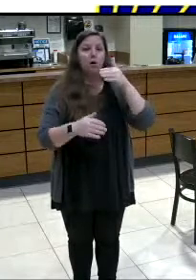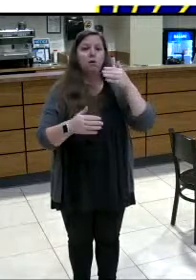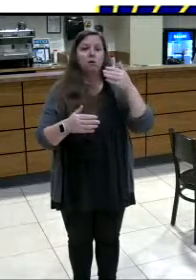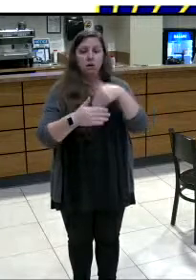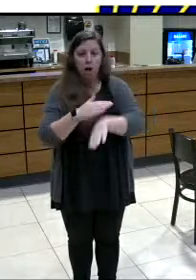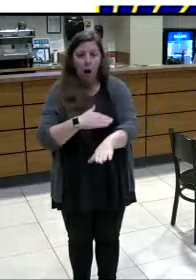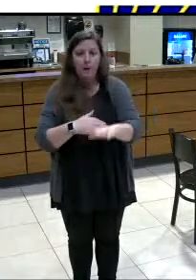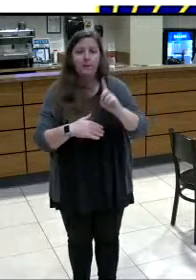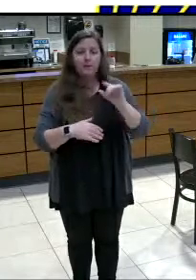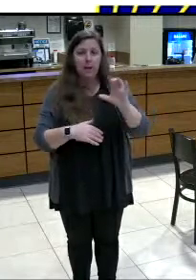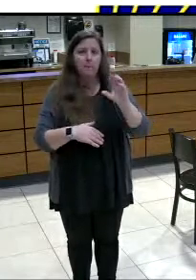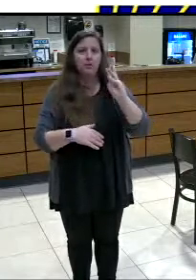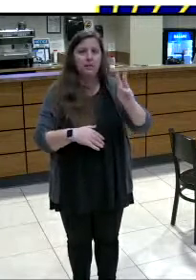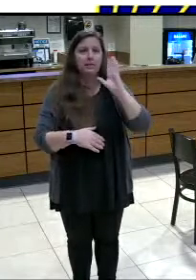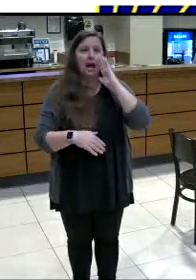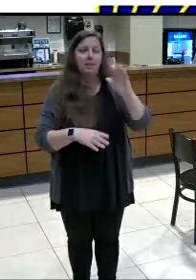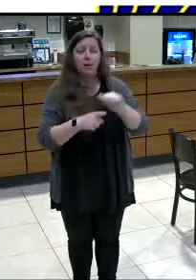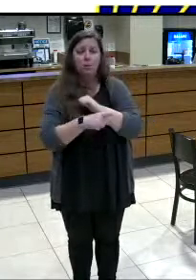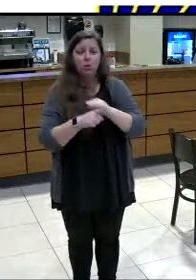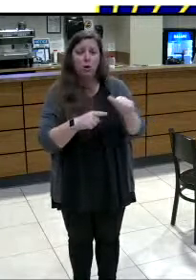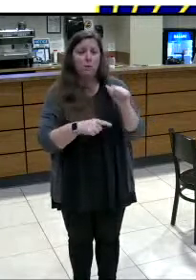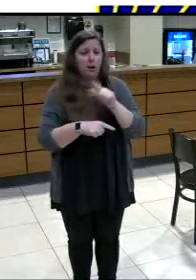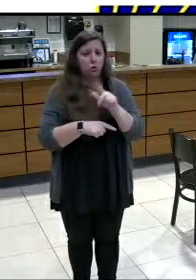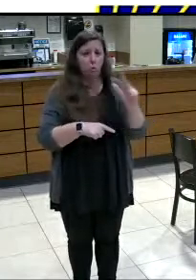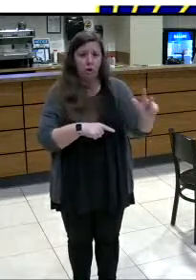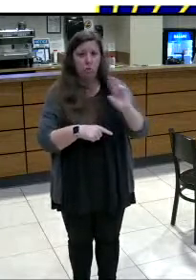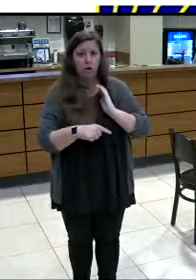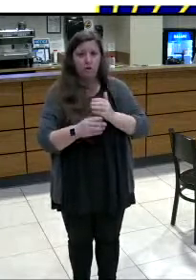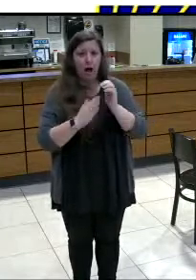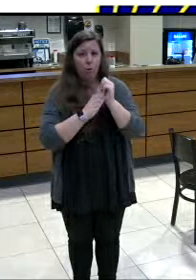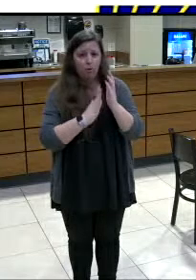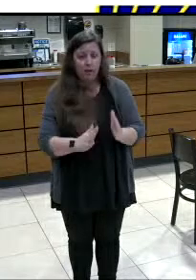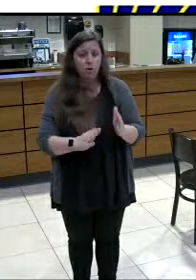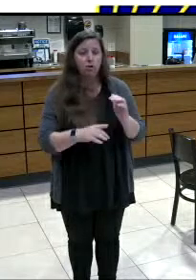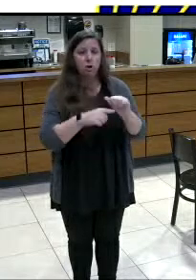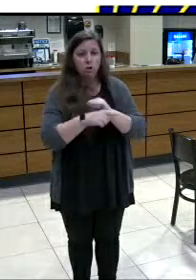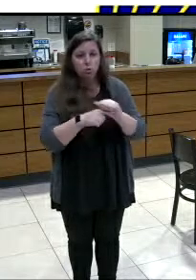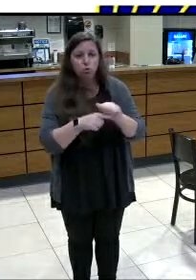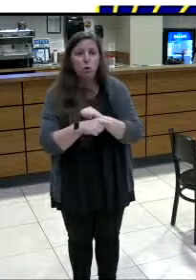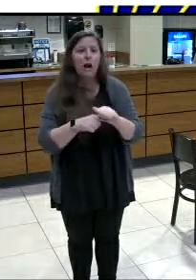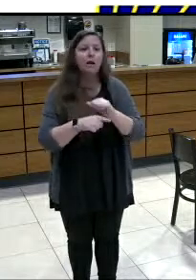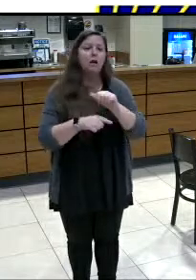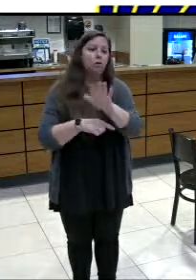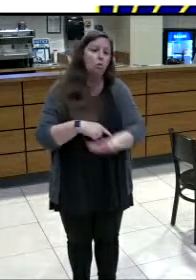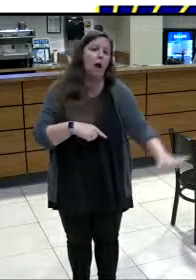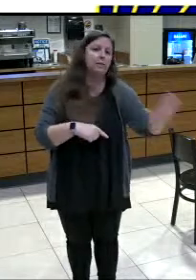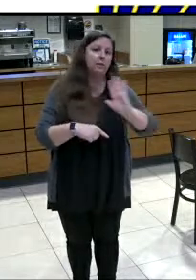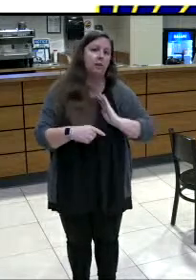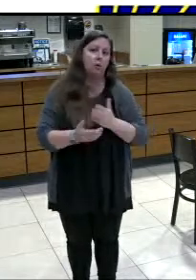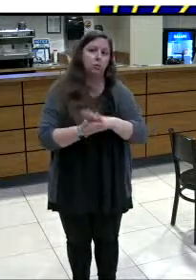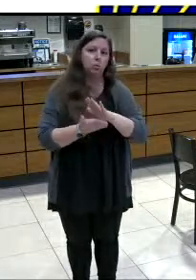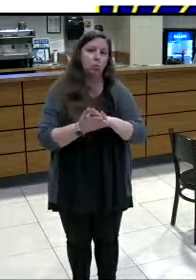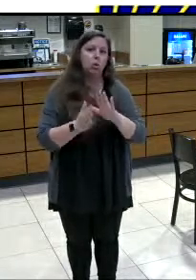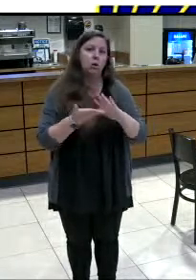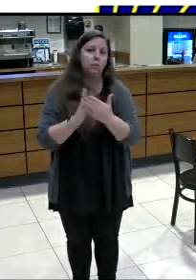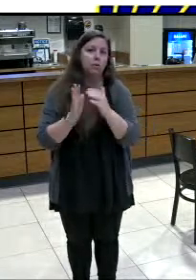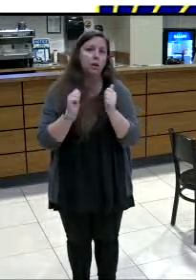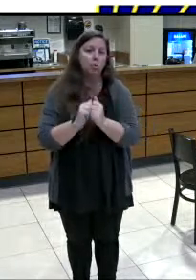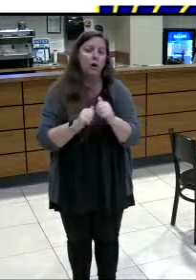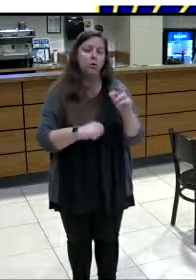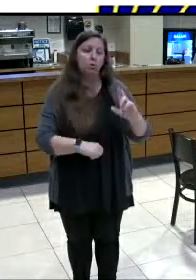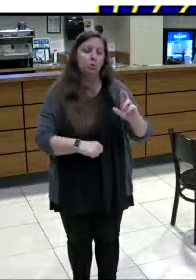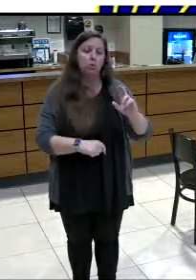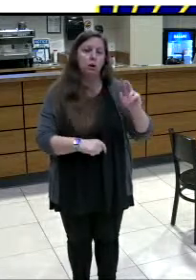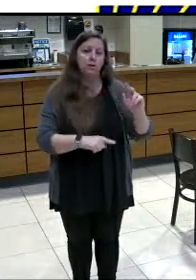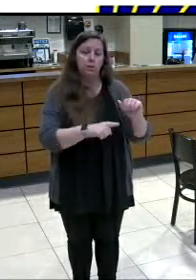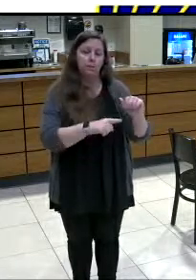23 of our leaders to be able to train the rest of our school community with restorative practice. With that being said, I have reached